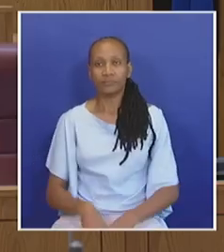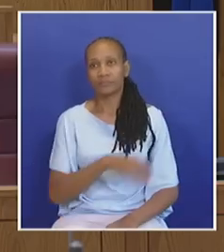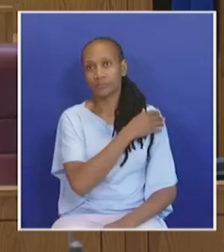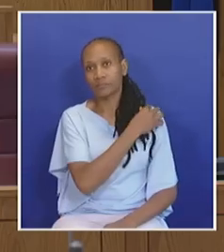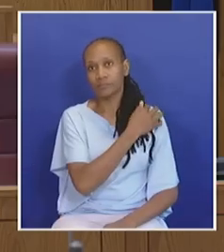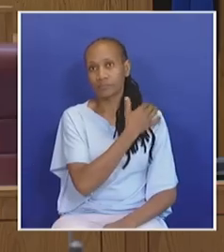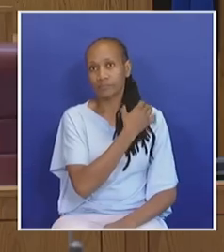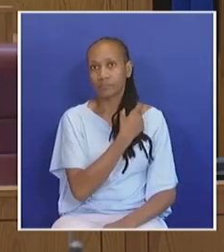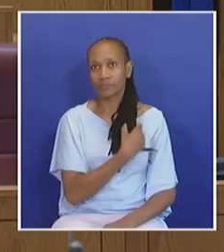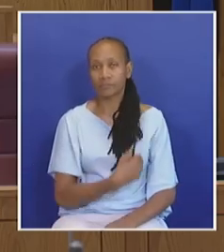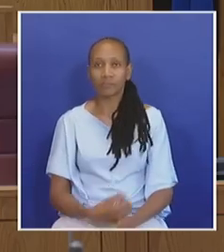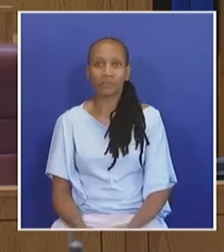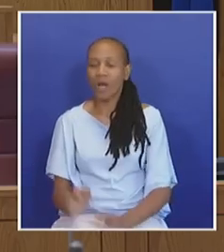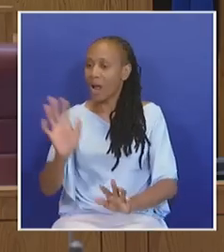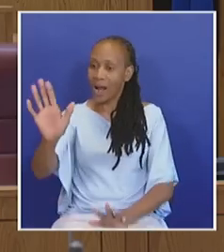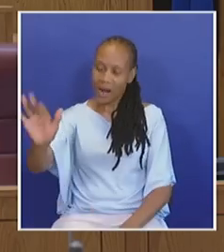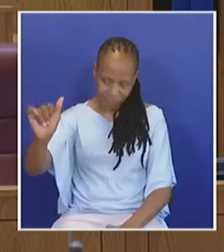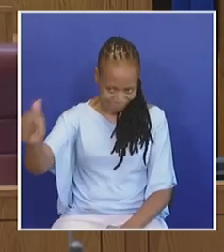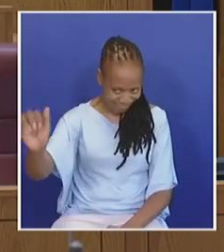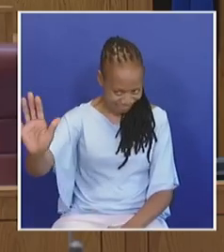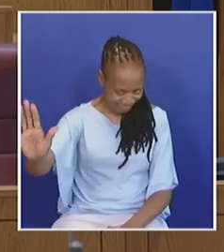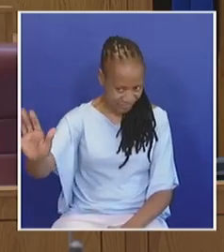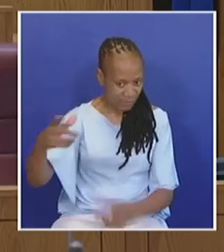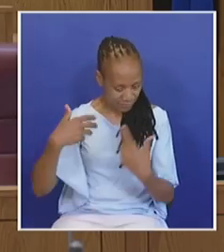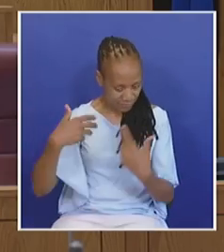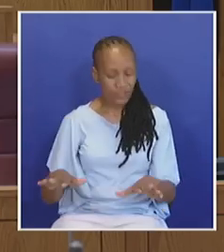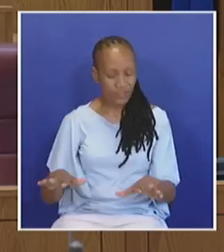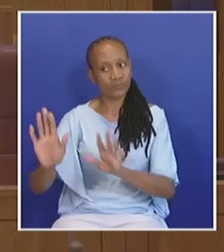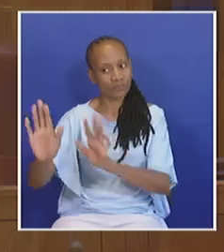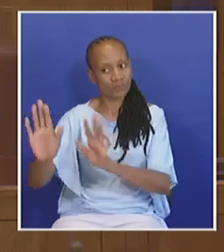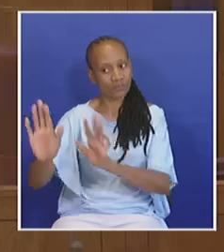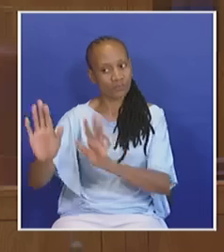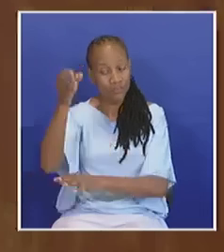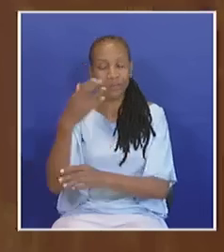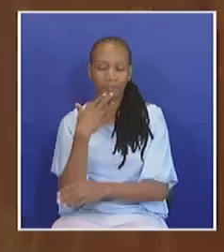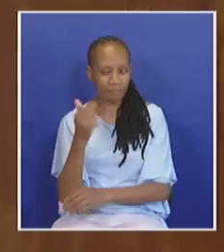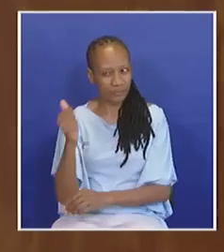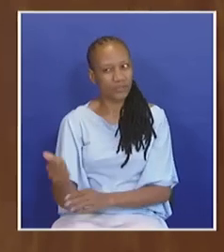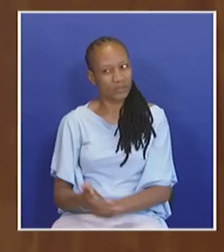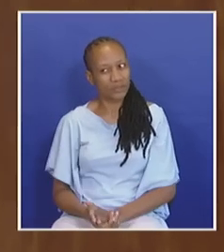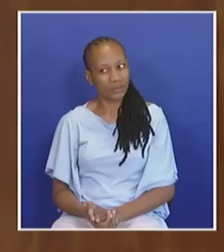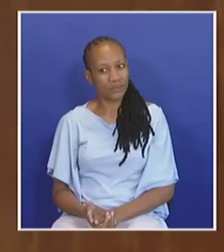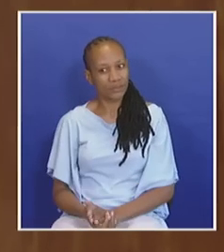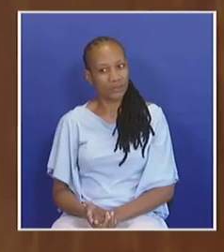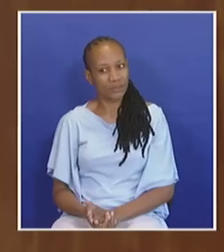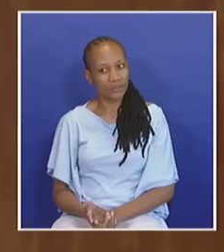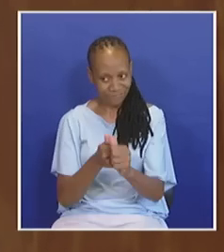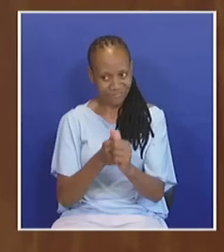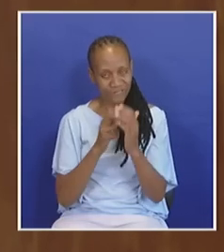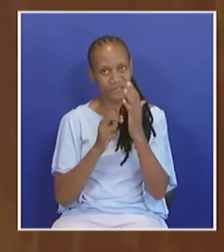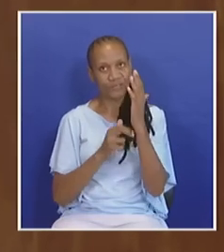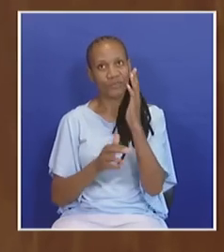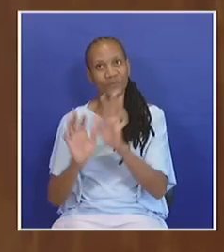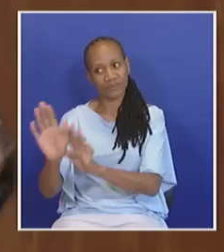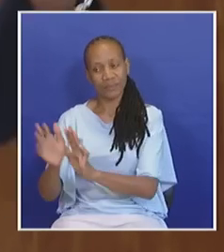Because I'm ready for him, if you'd No, allow no, me. no, I have ruled. In future, please confine yourself to the rules, speak I'm through happy the to chair. educate